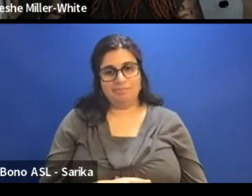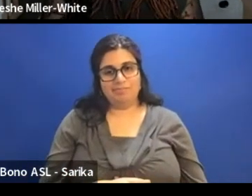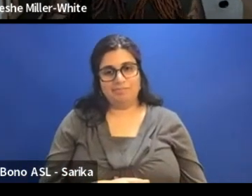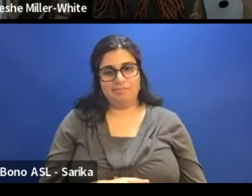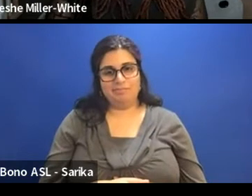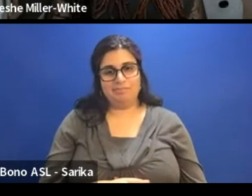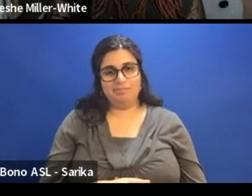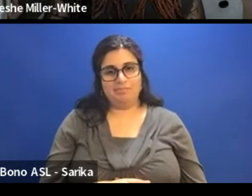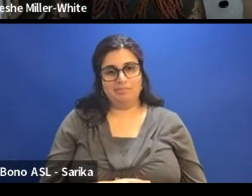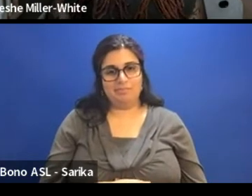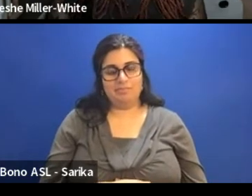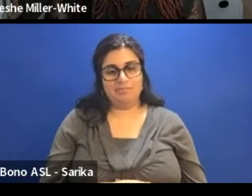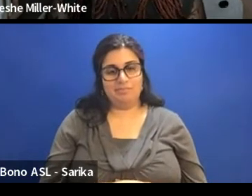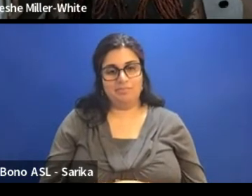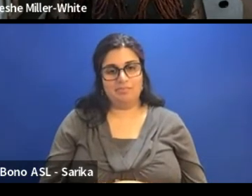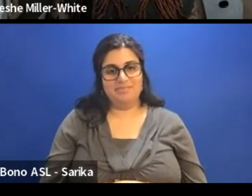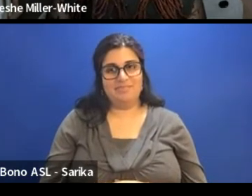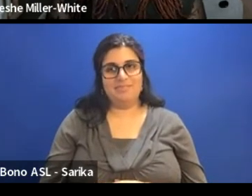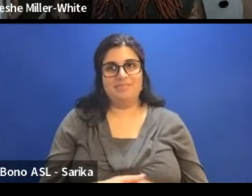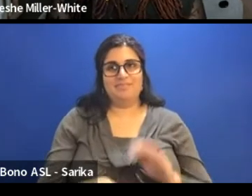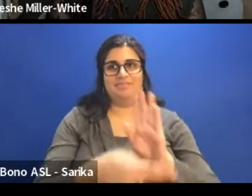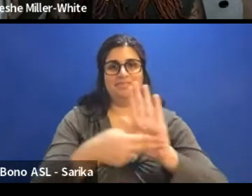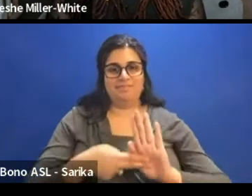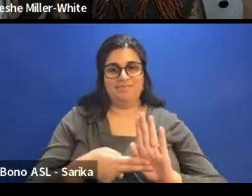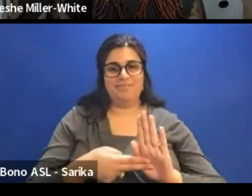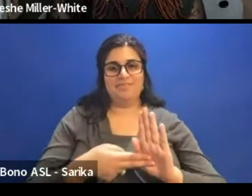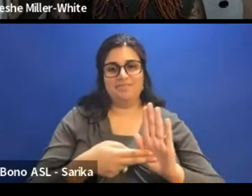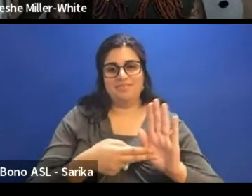having that name, that title,